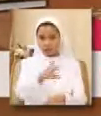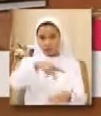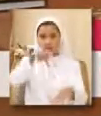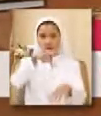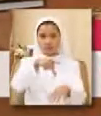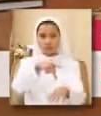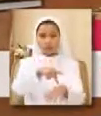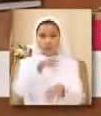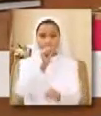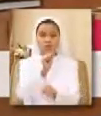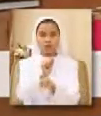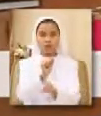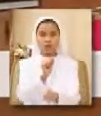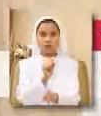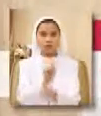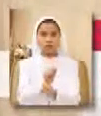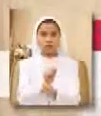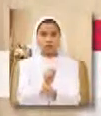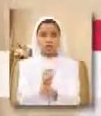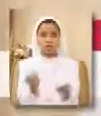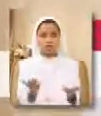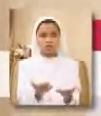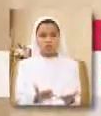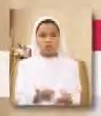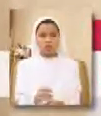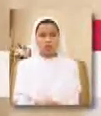in the Philippines. The Philippines, yes. Father,